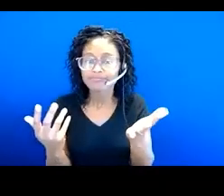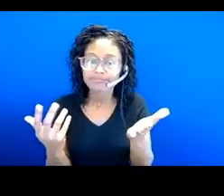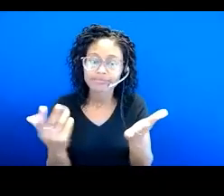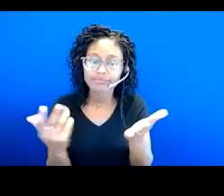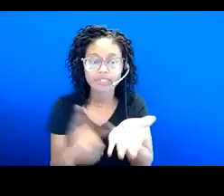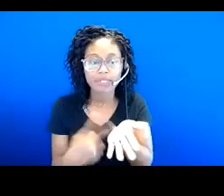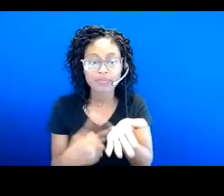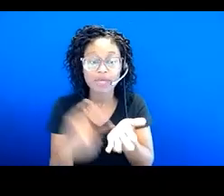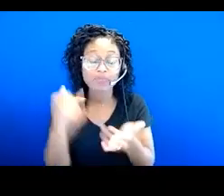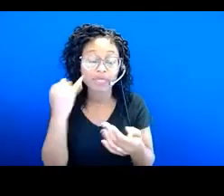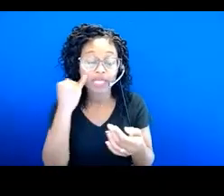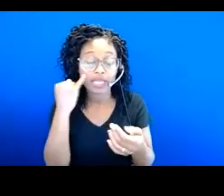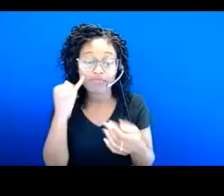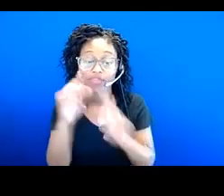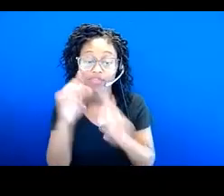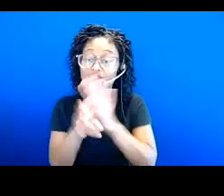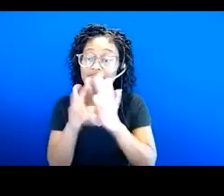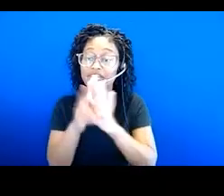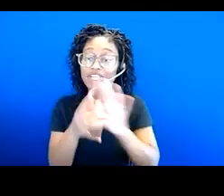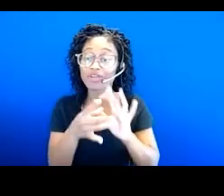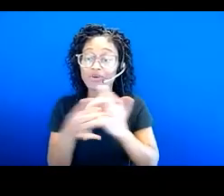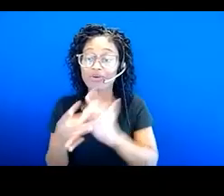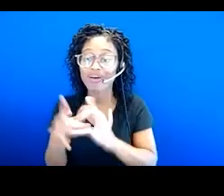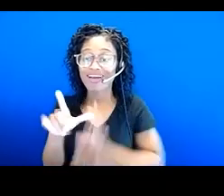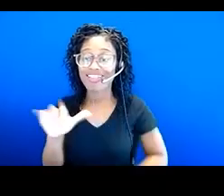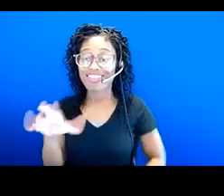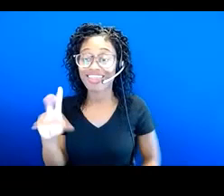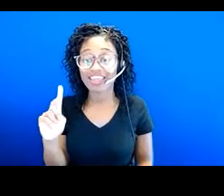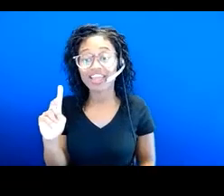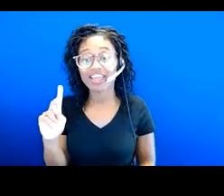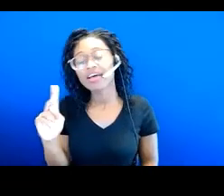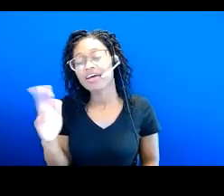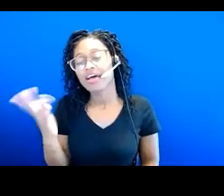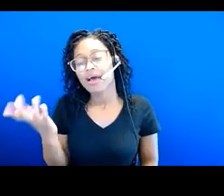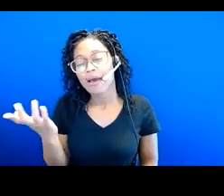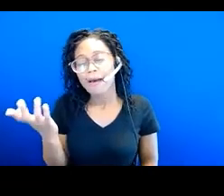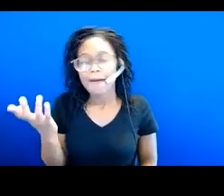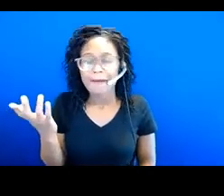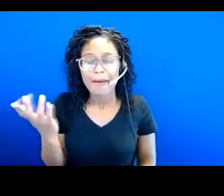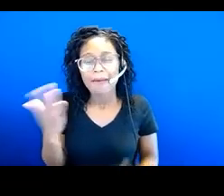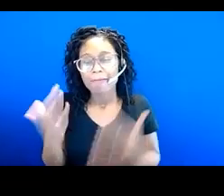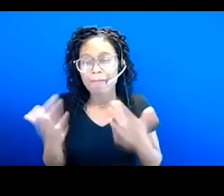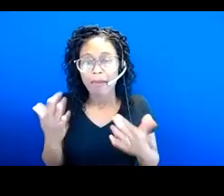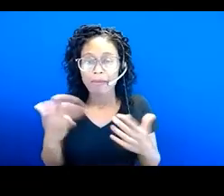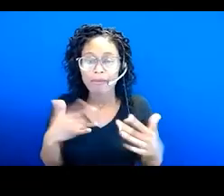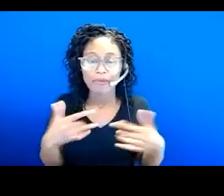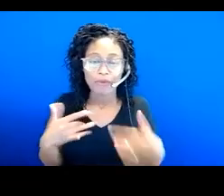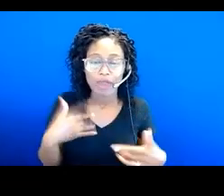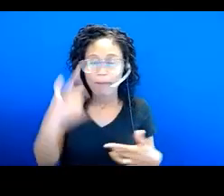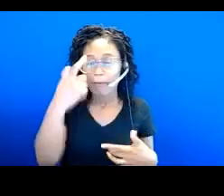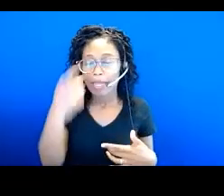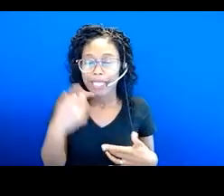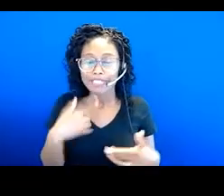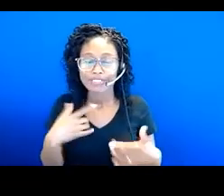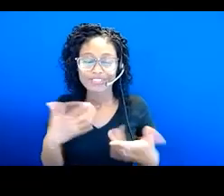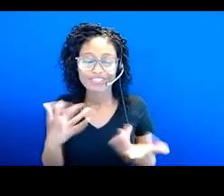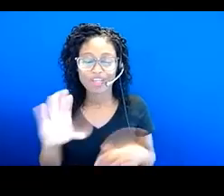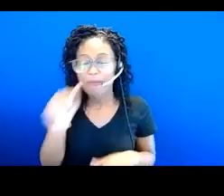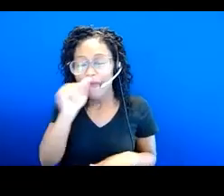a video interview might be inappropriate because of privacy concerns, because your